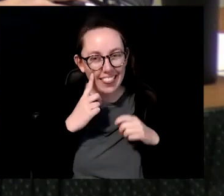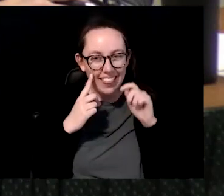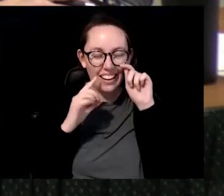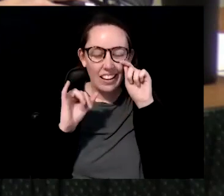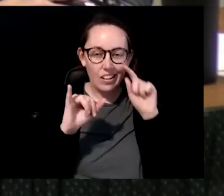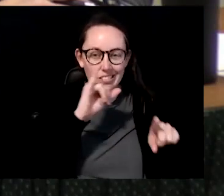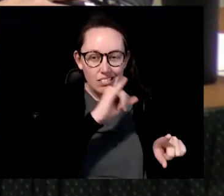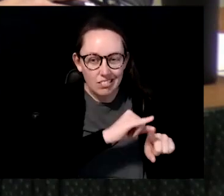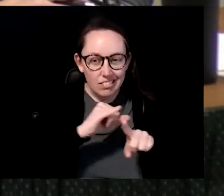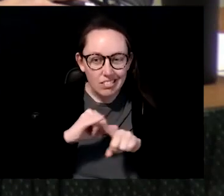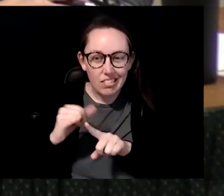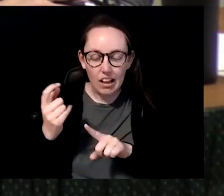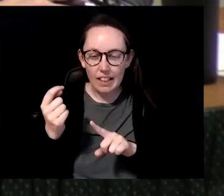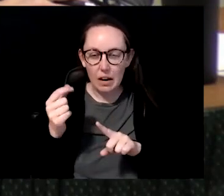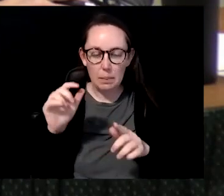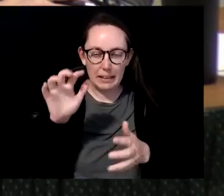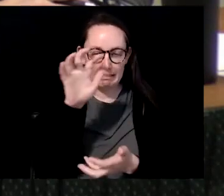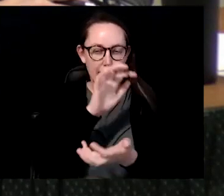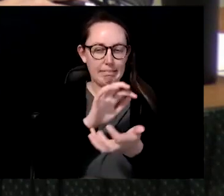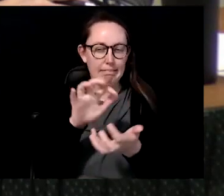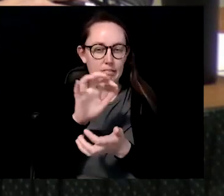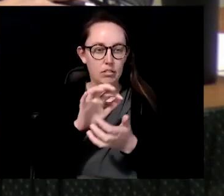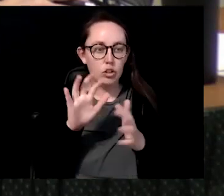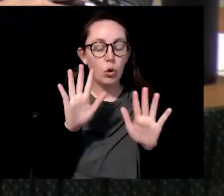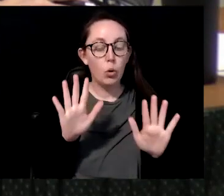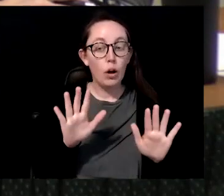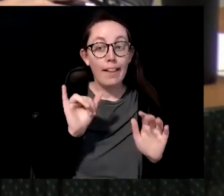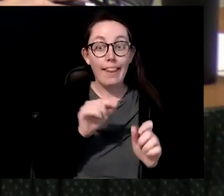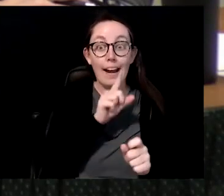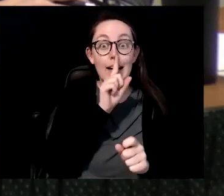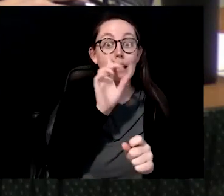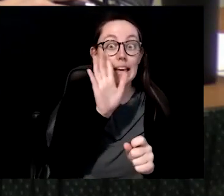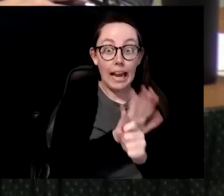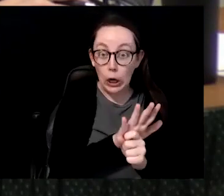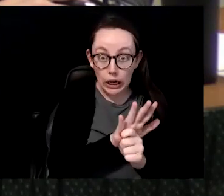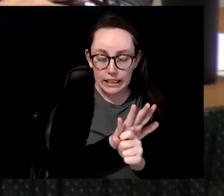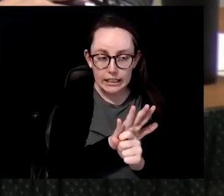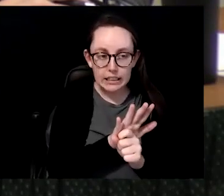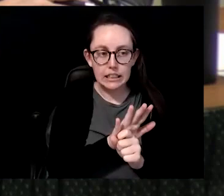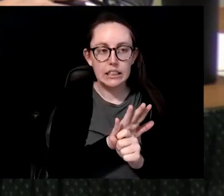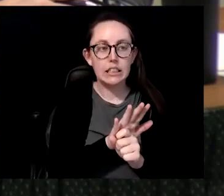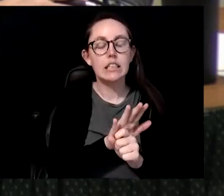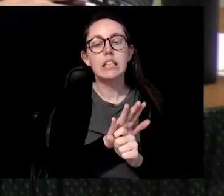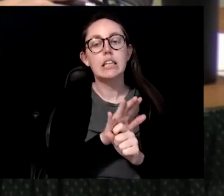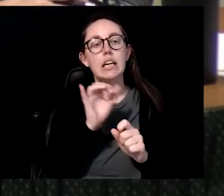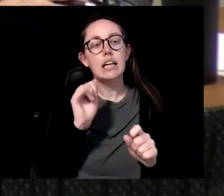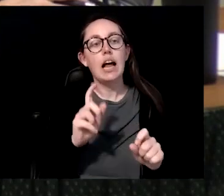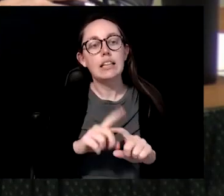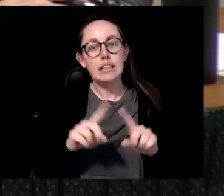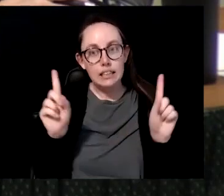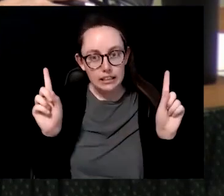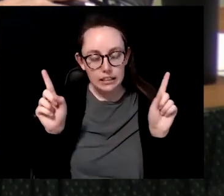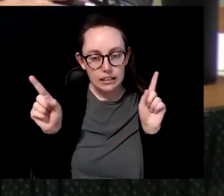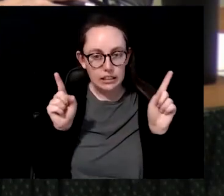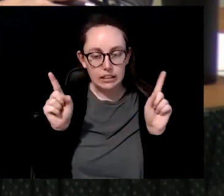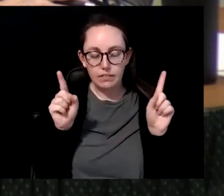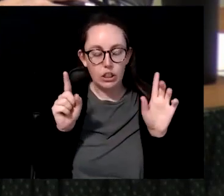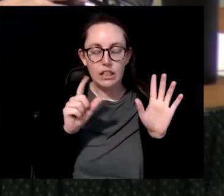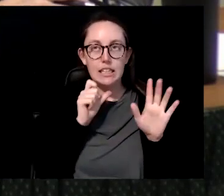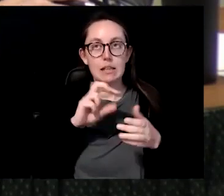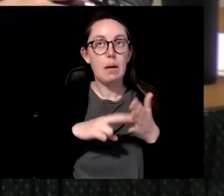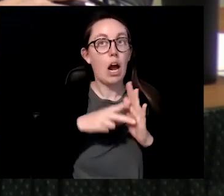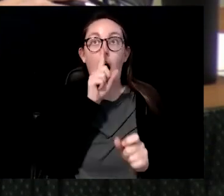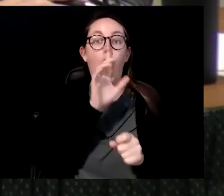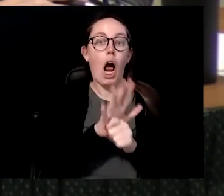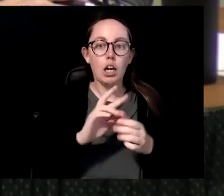guarantee is more about the difference between a dedicated contracted EMS a fully Municipal EMS and a hybrid Regional model the